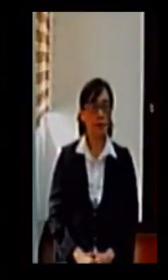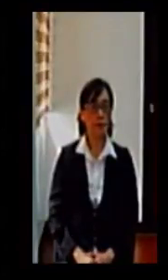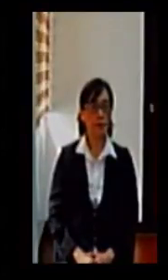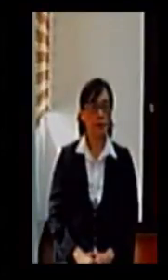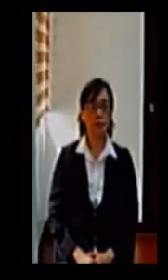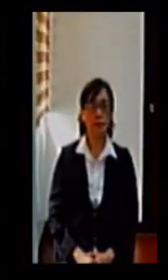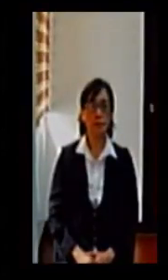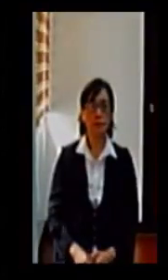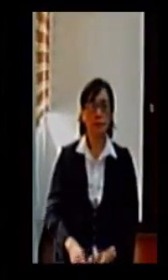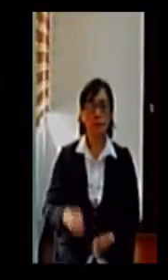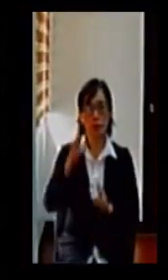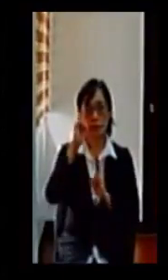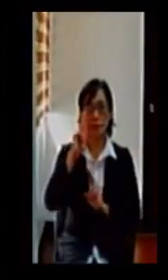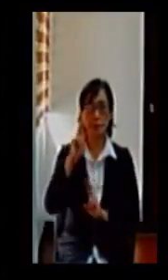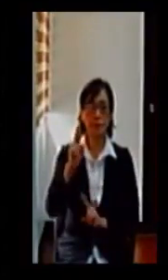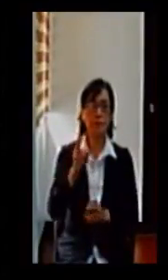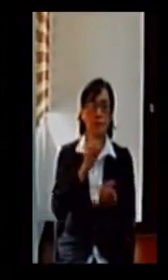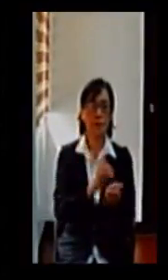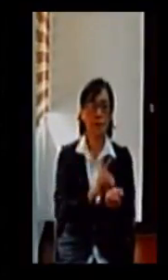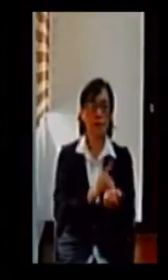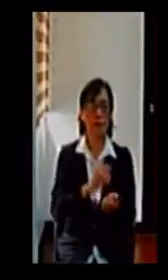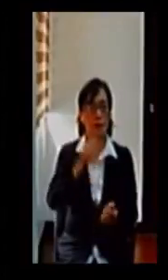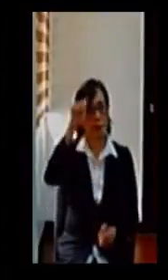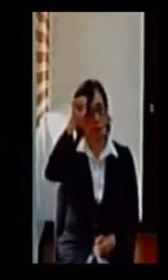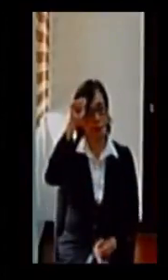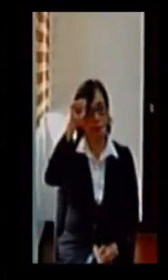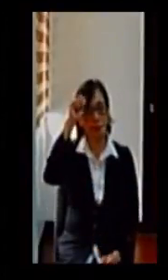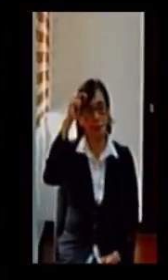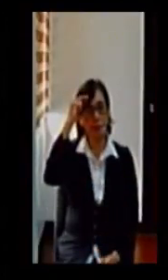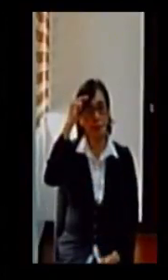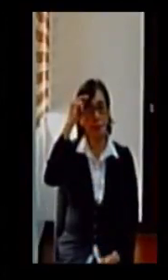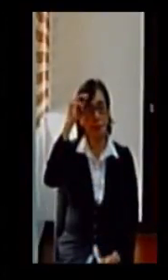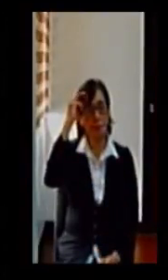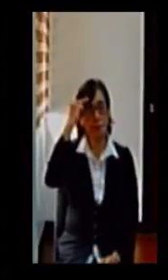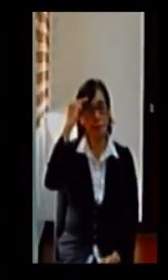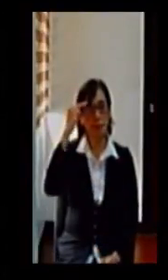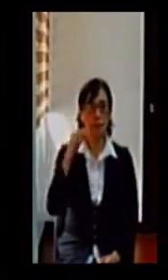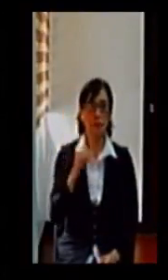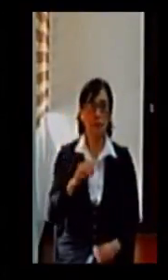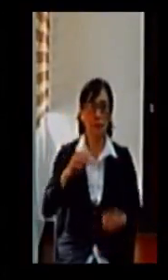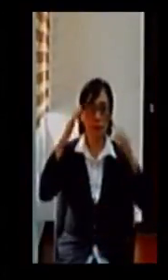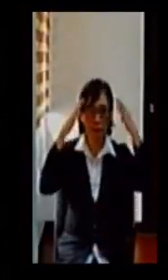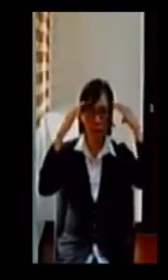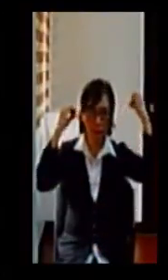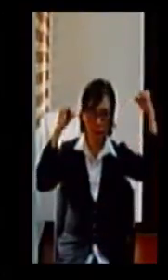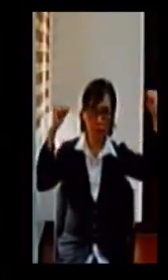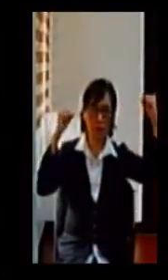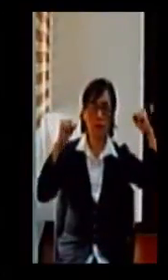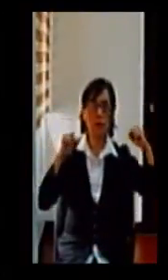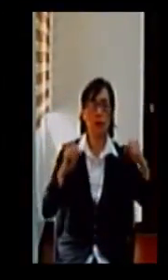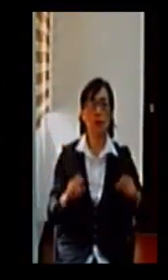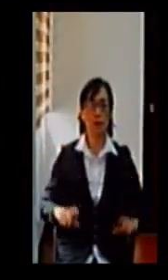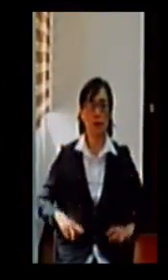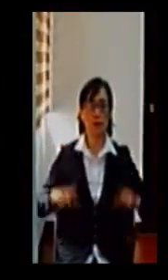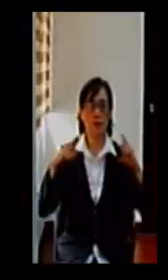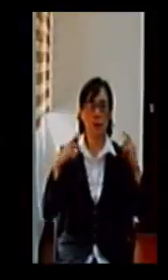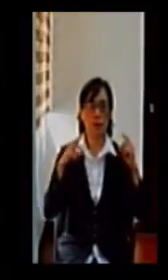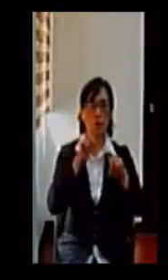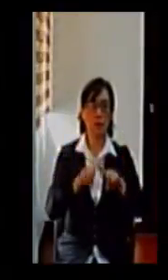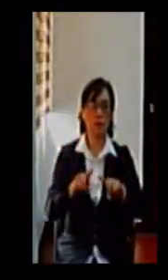Your Honors, Dr. Neil Aldrin Maliari is the founding president of Biodiversity Integration